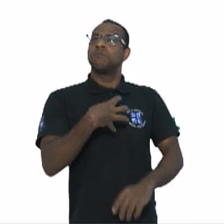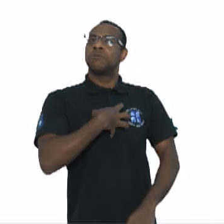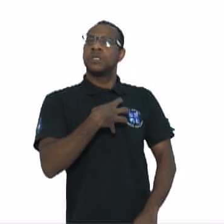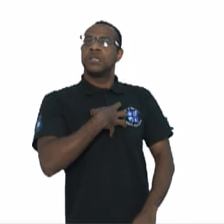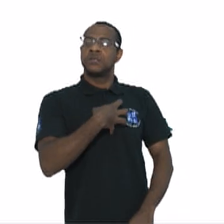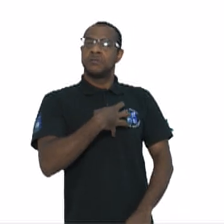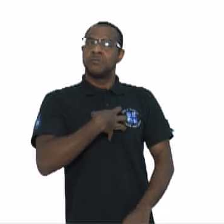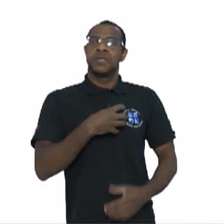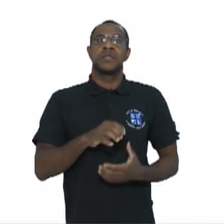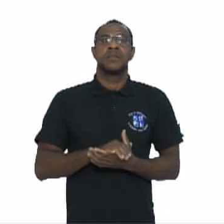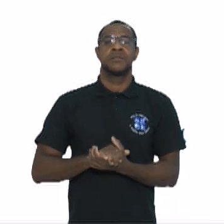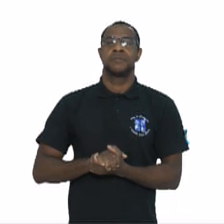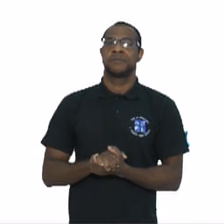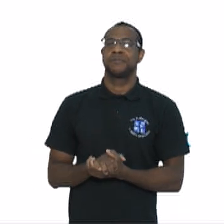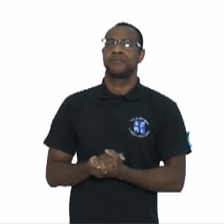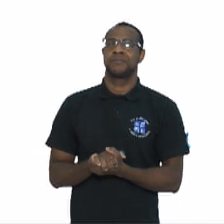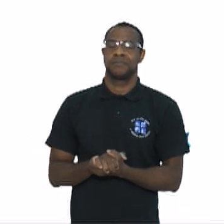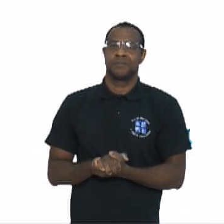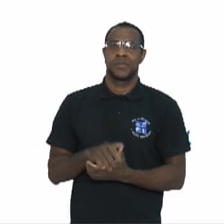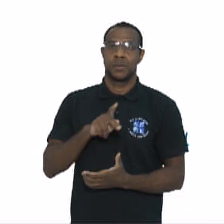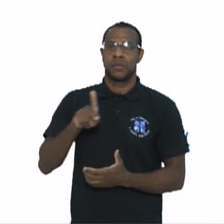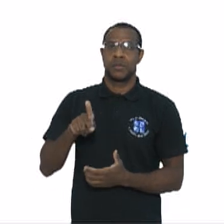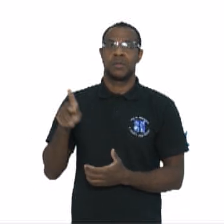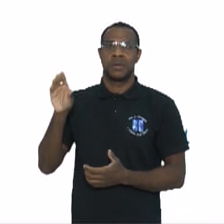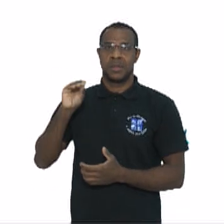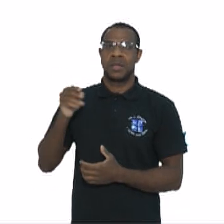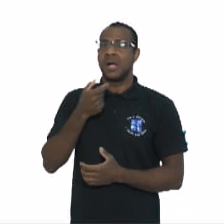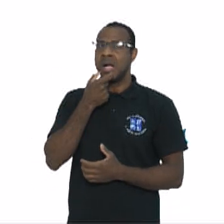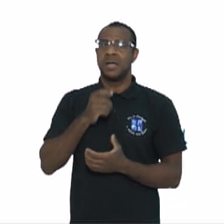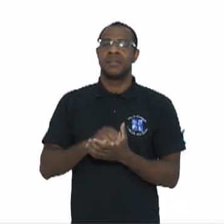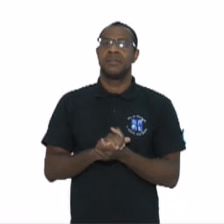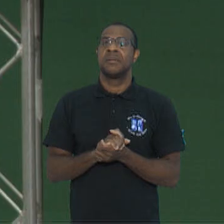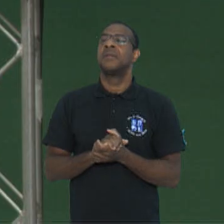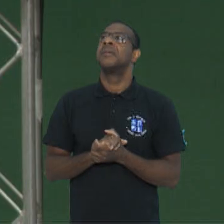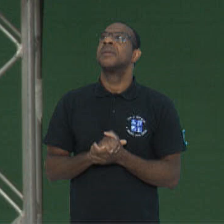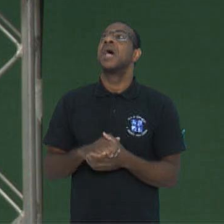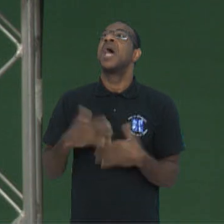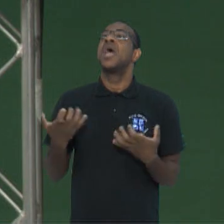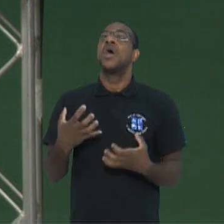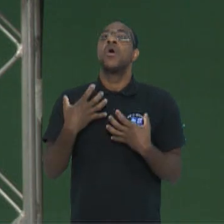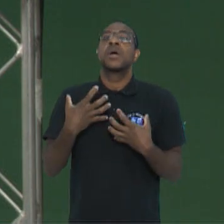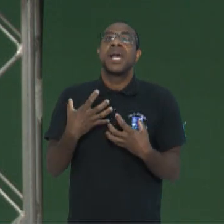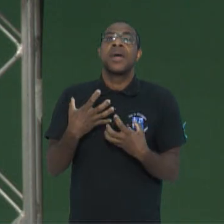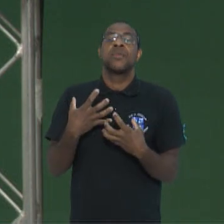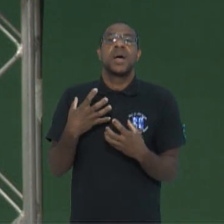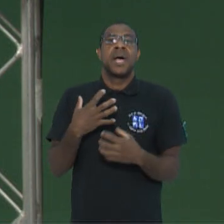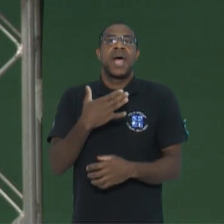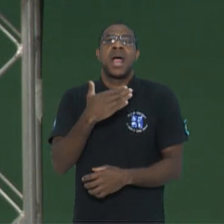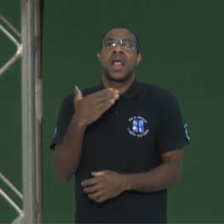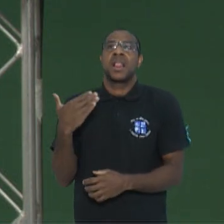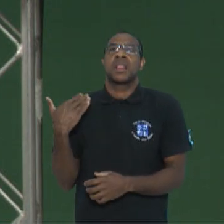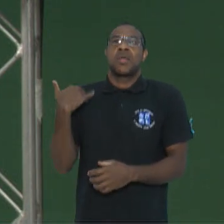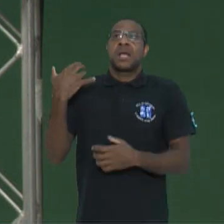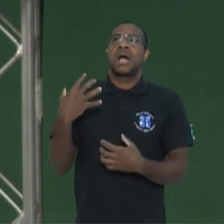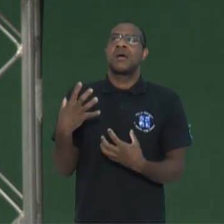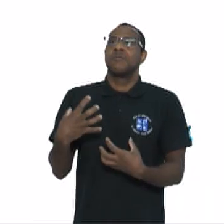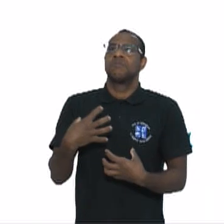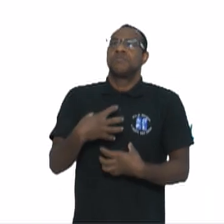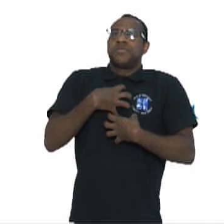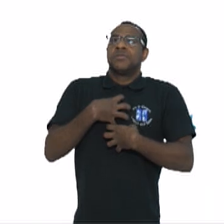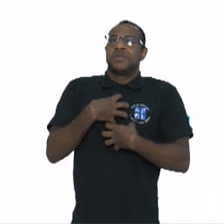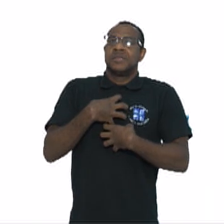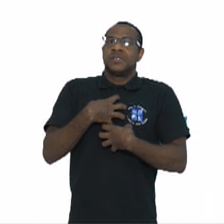want to touch people with art. Eu quero tocar as pessoas com a arte, Vincent van Gogh.